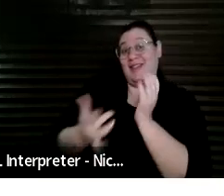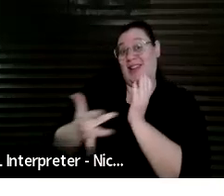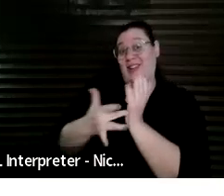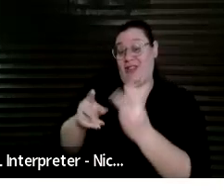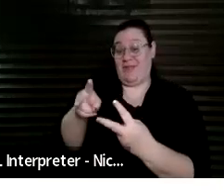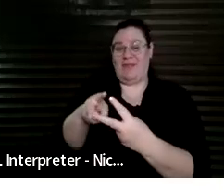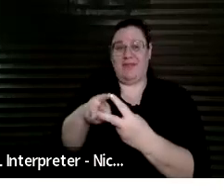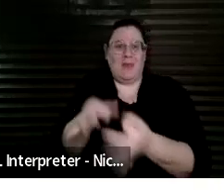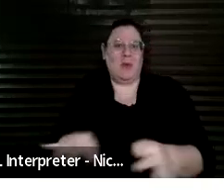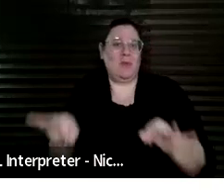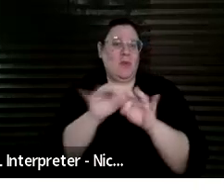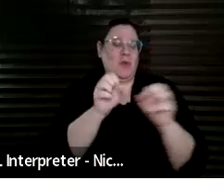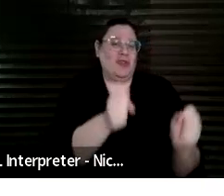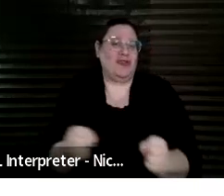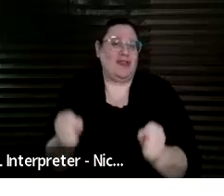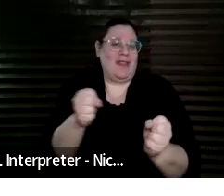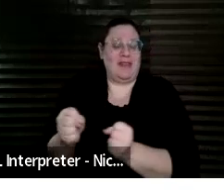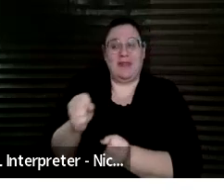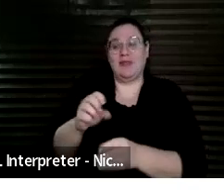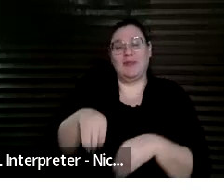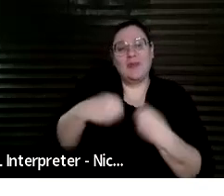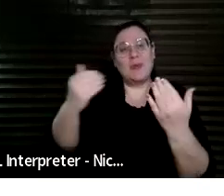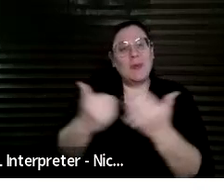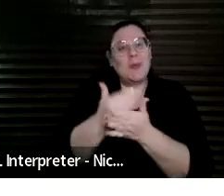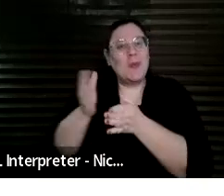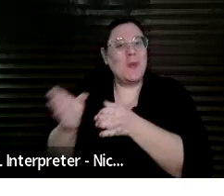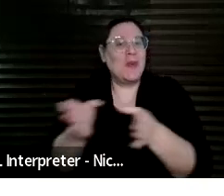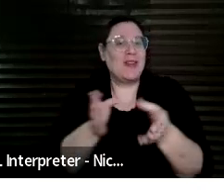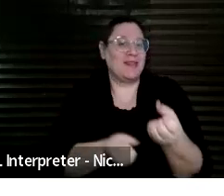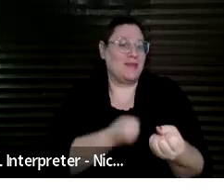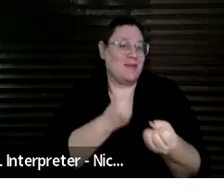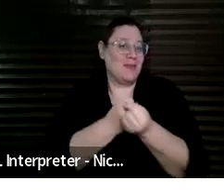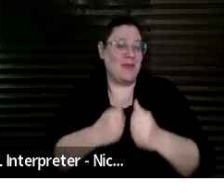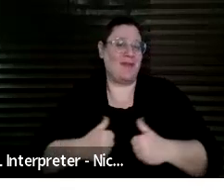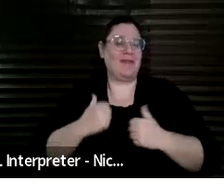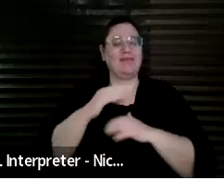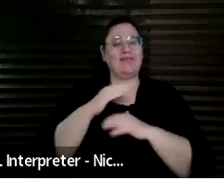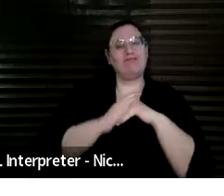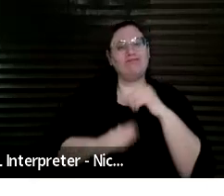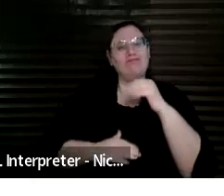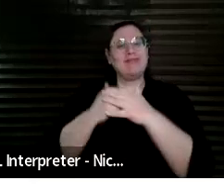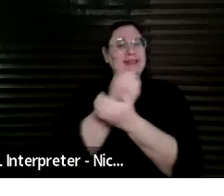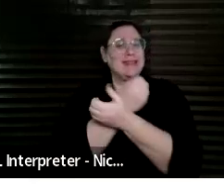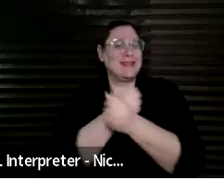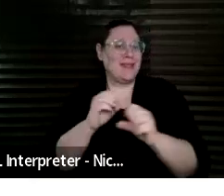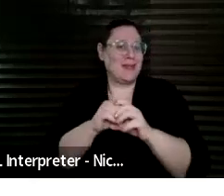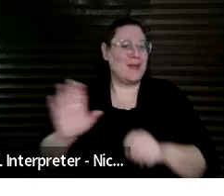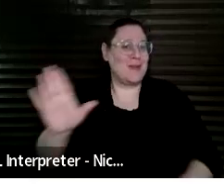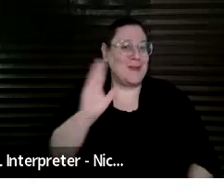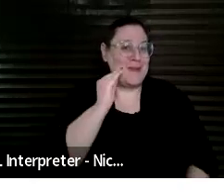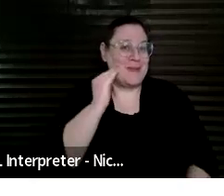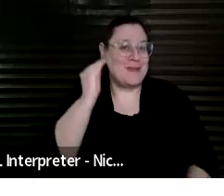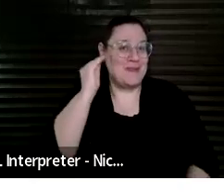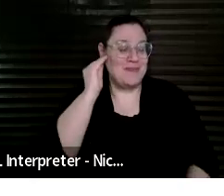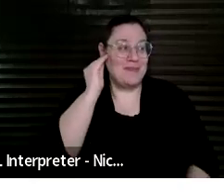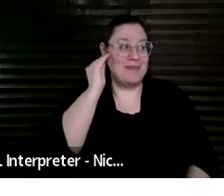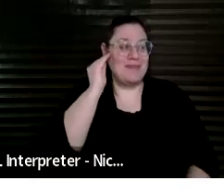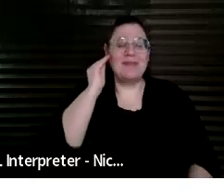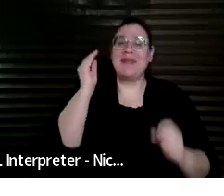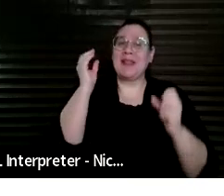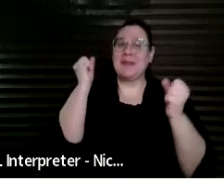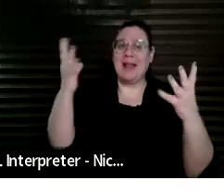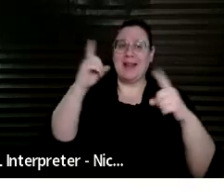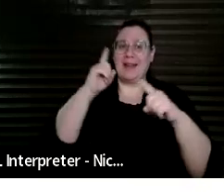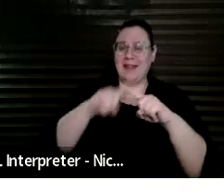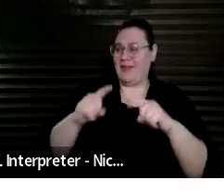important strategies that can provide new ways to support living comfortably and safely in your home at all stages and seasons